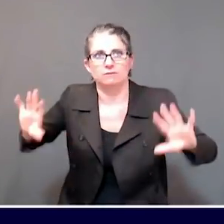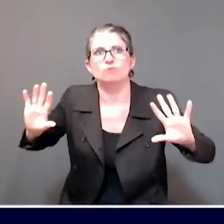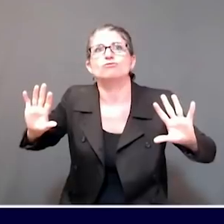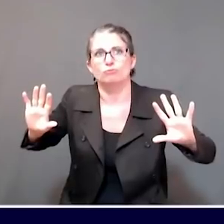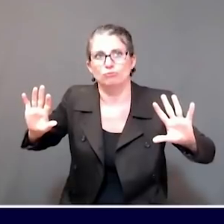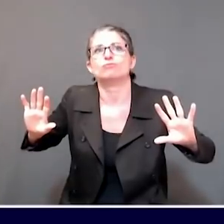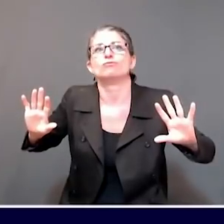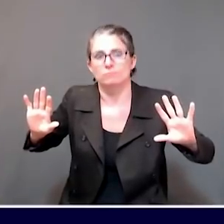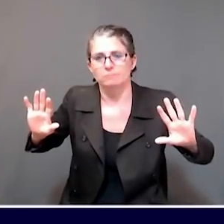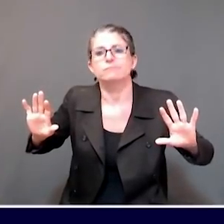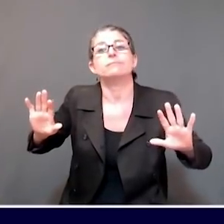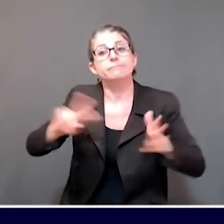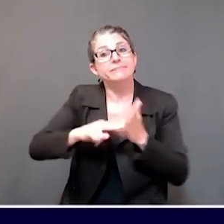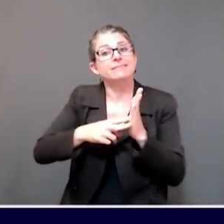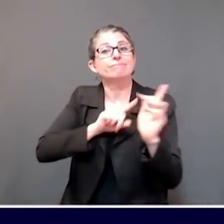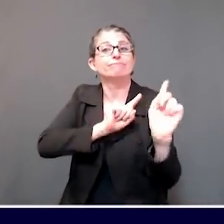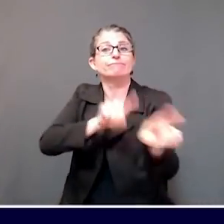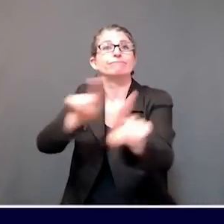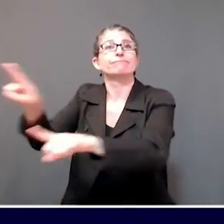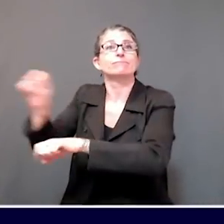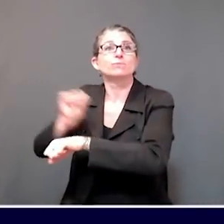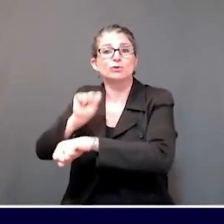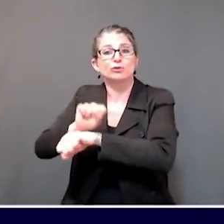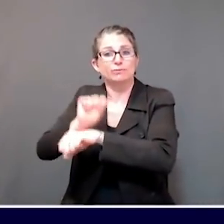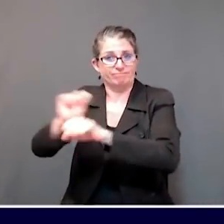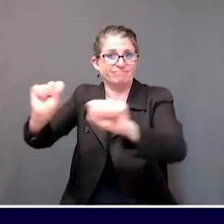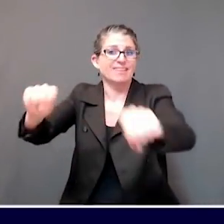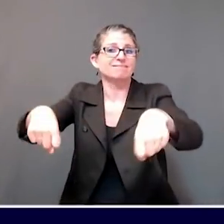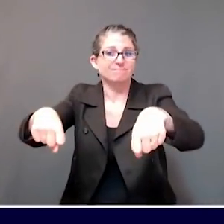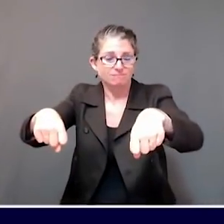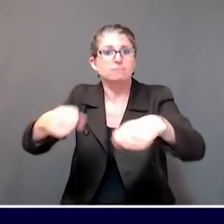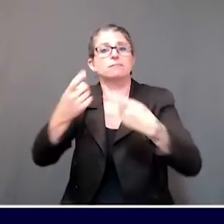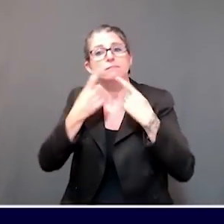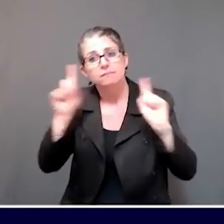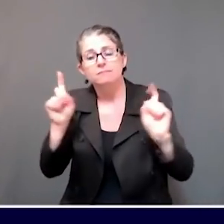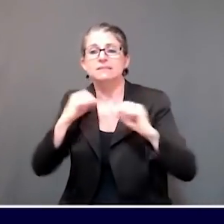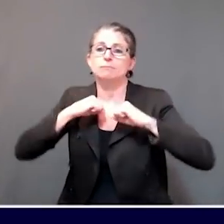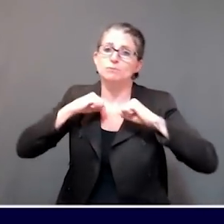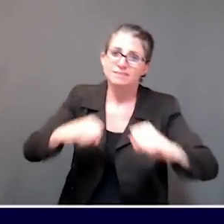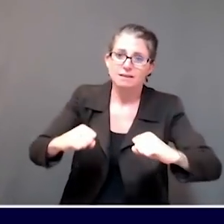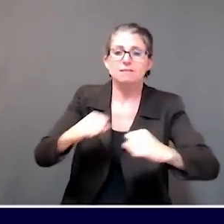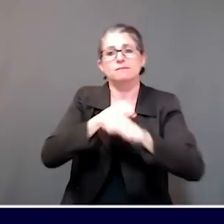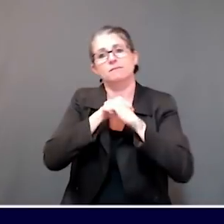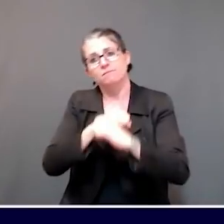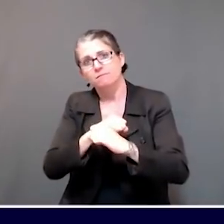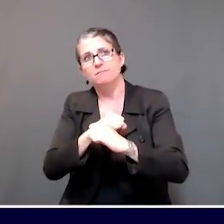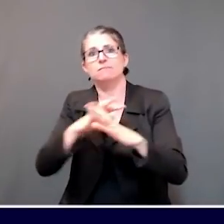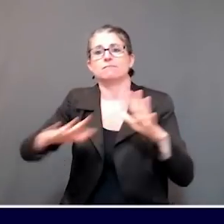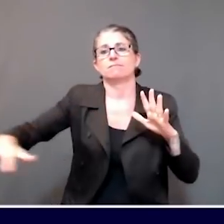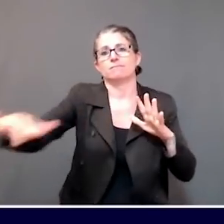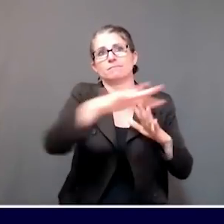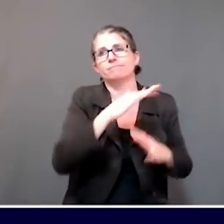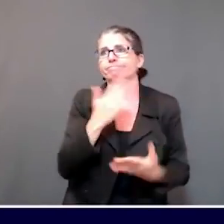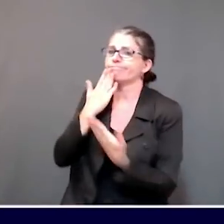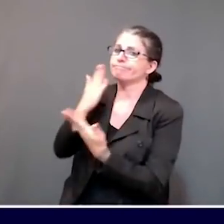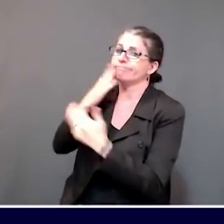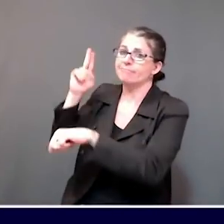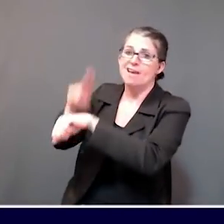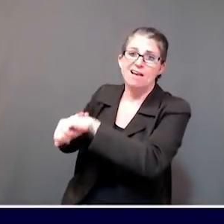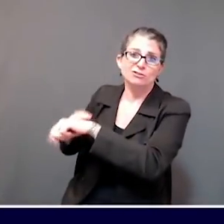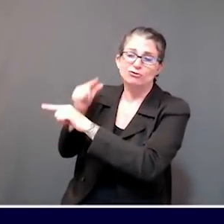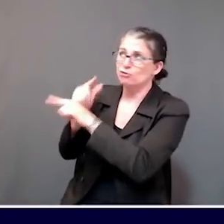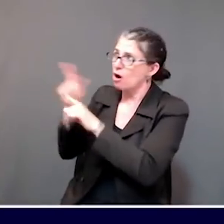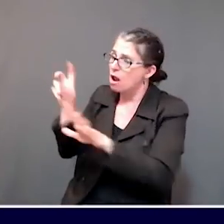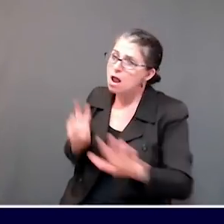mask. I again would like to take a moment to thank our colleagues at the National Guard for all of their efforts over the past several months to